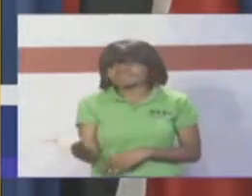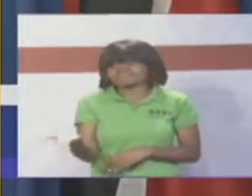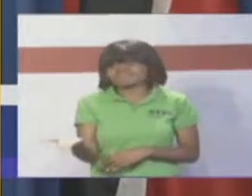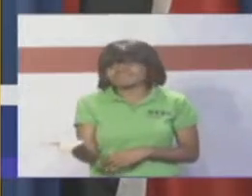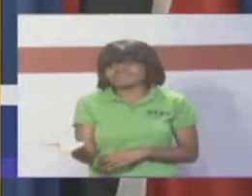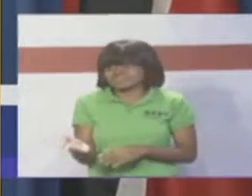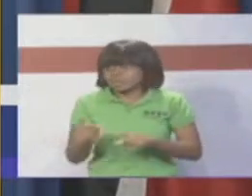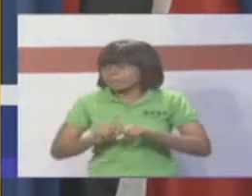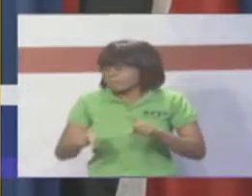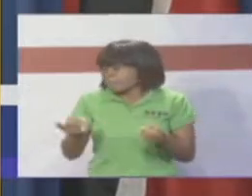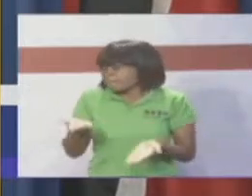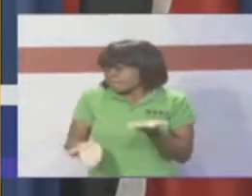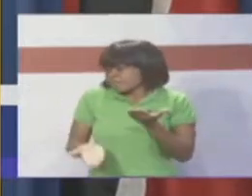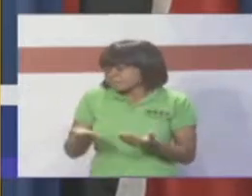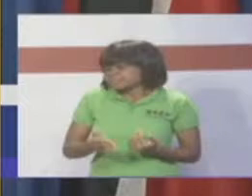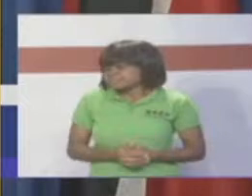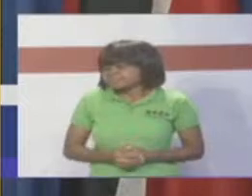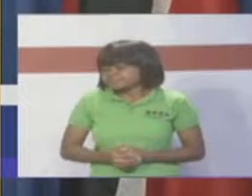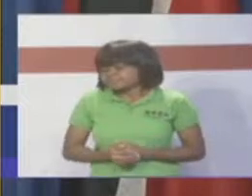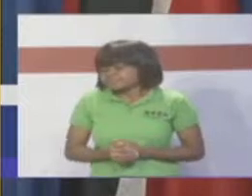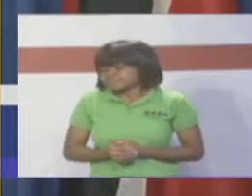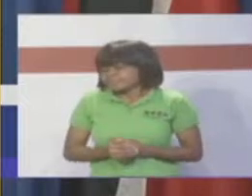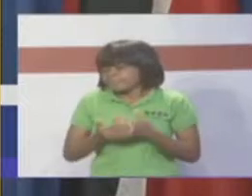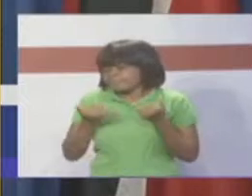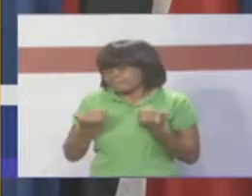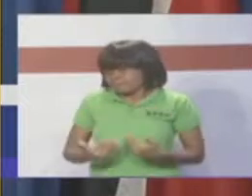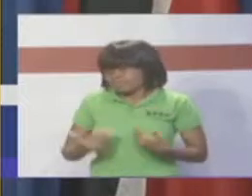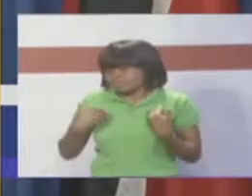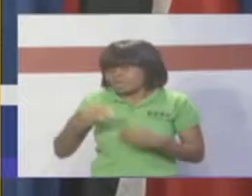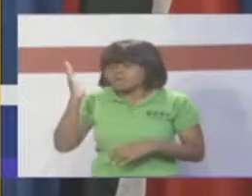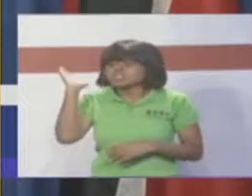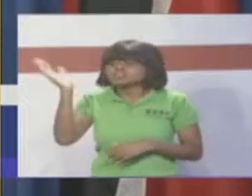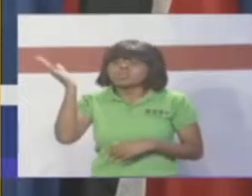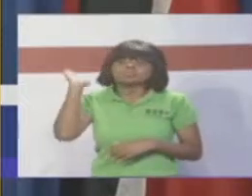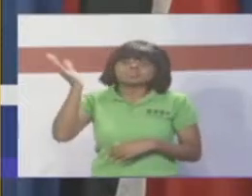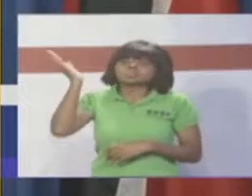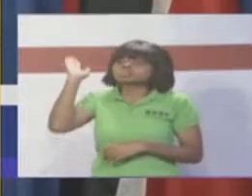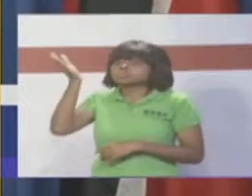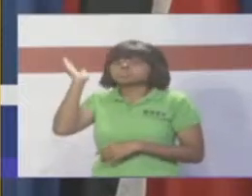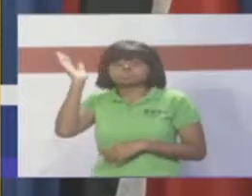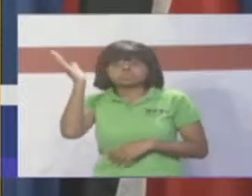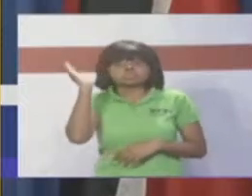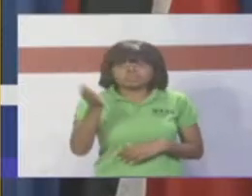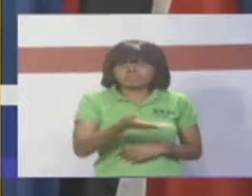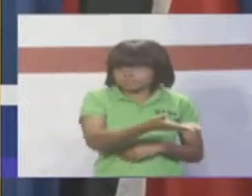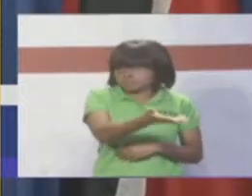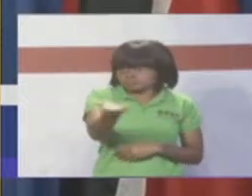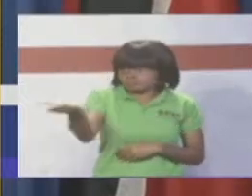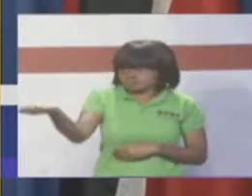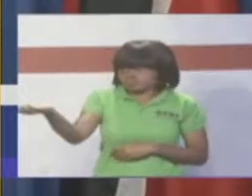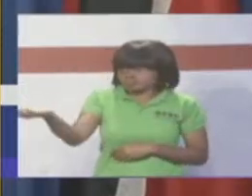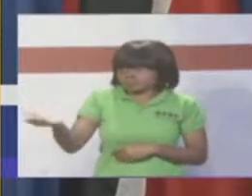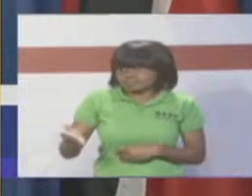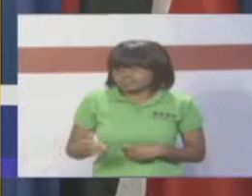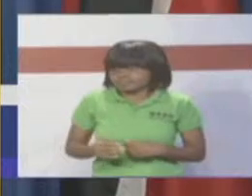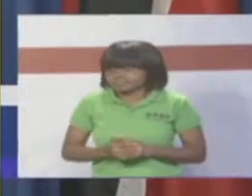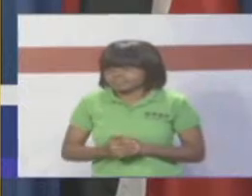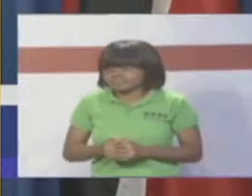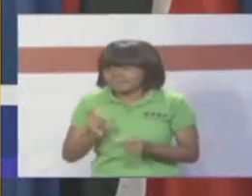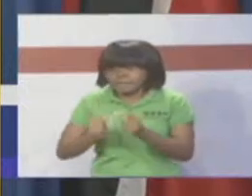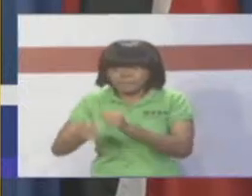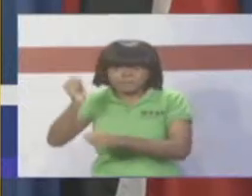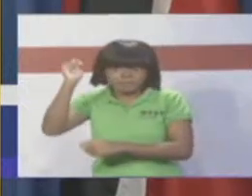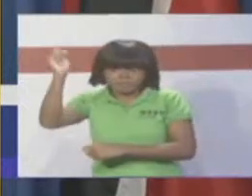population about the condition of the general nation might be a waste of time. I've